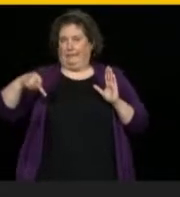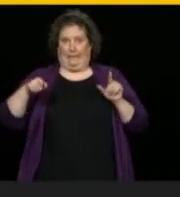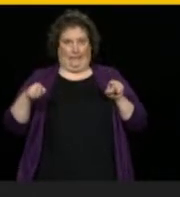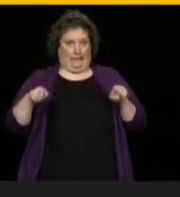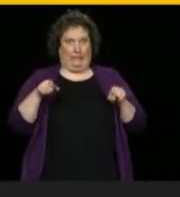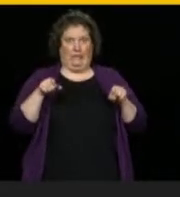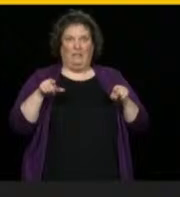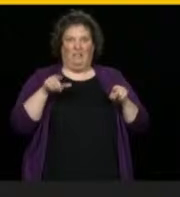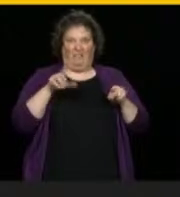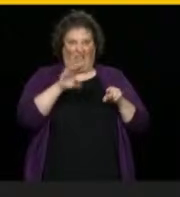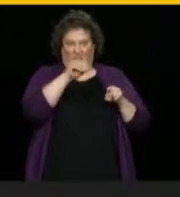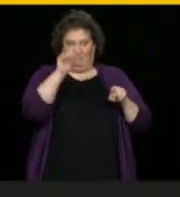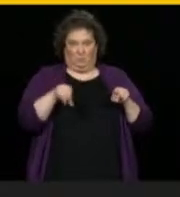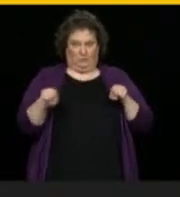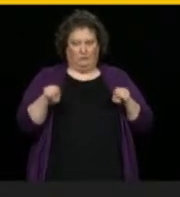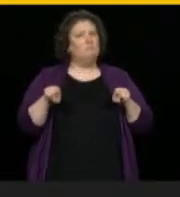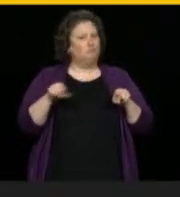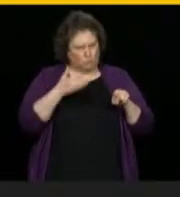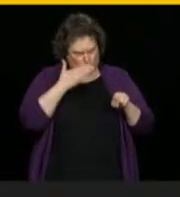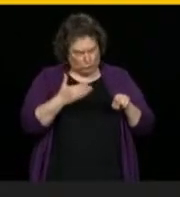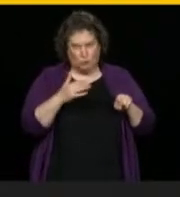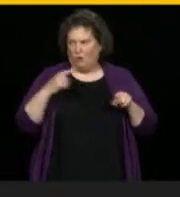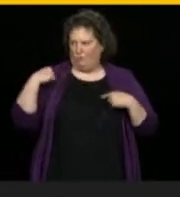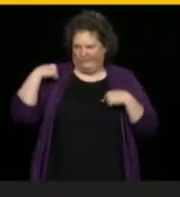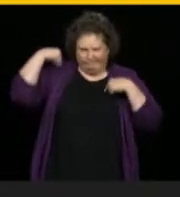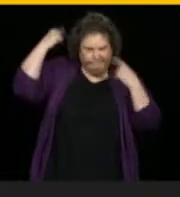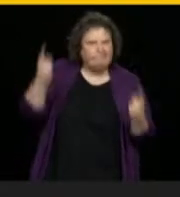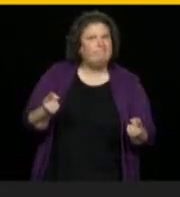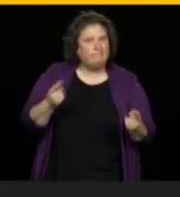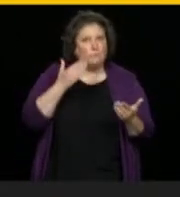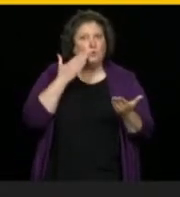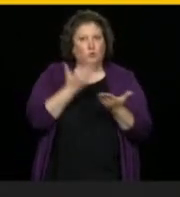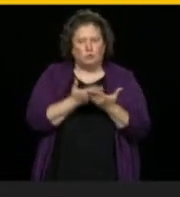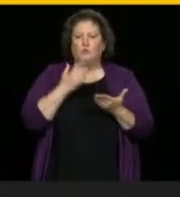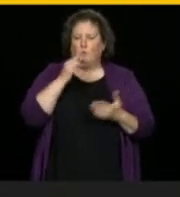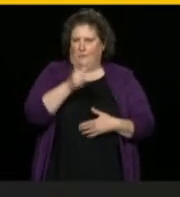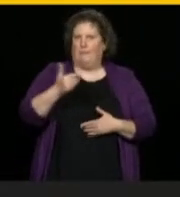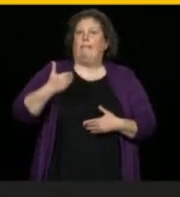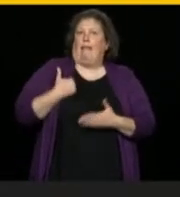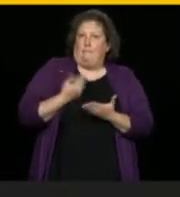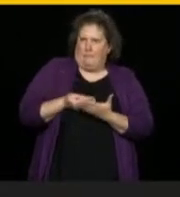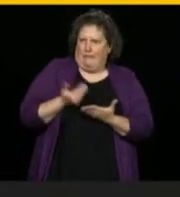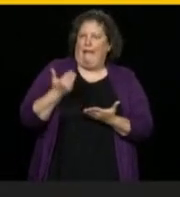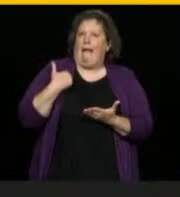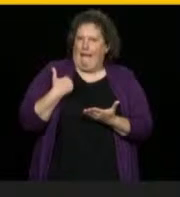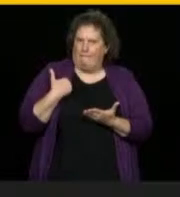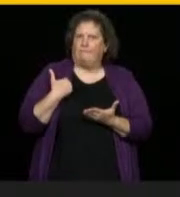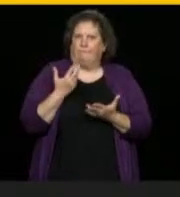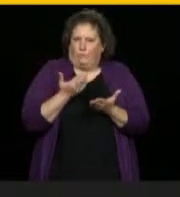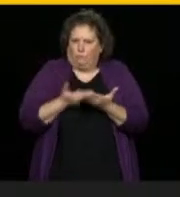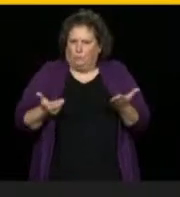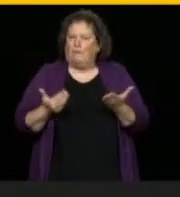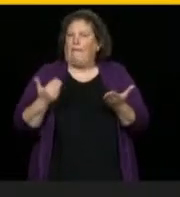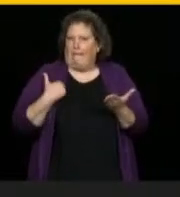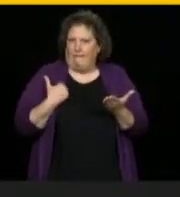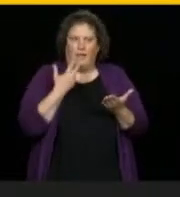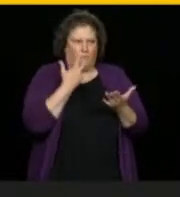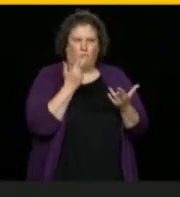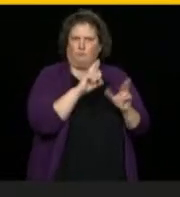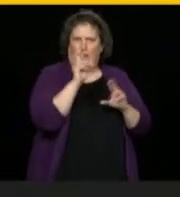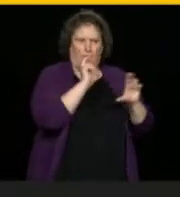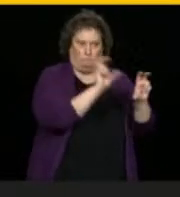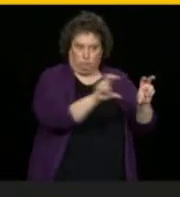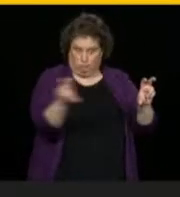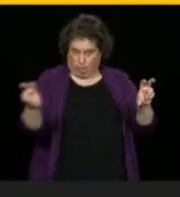well positioned to be there for Canadians and lay the groundwork for our economy to bounce back. 4